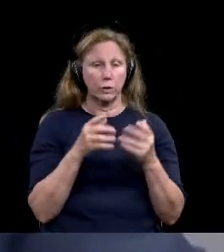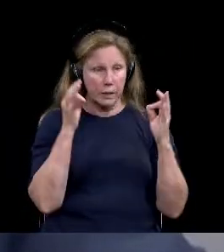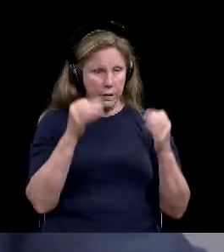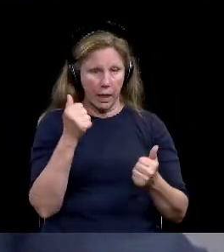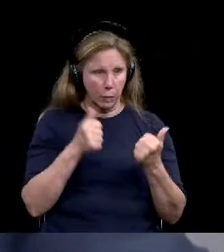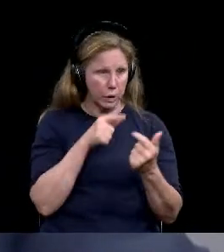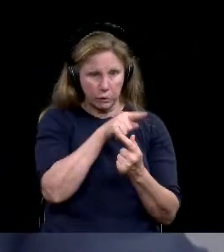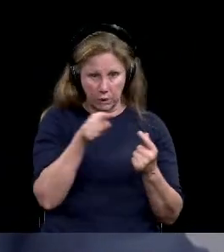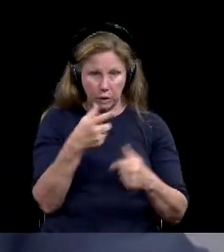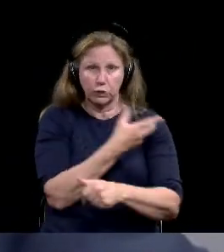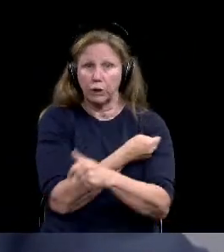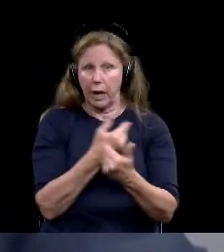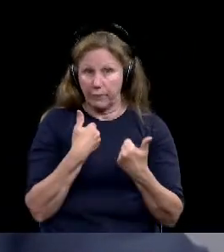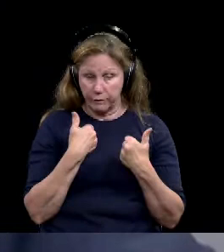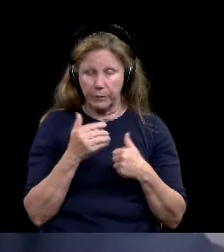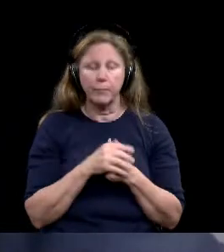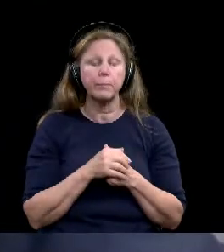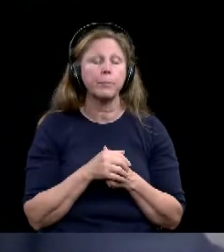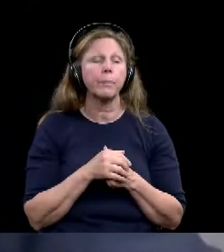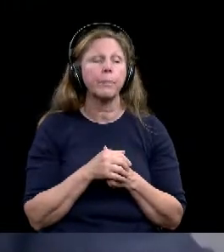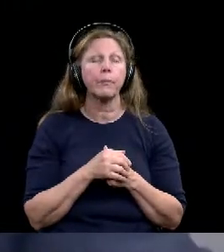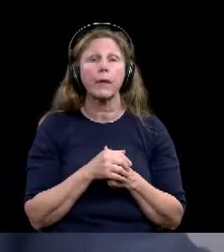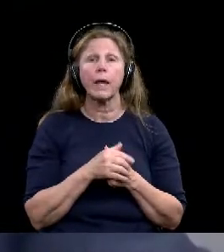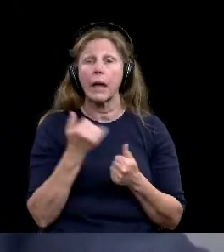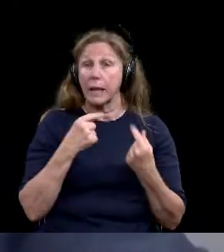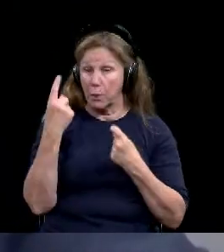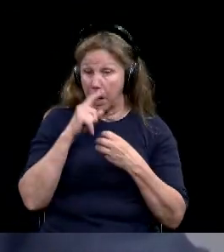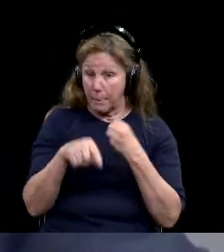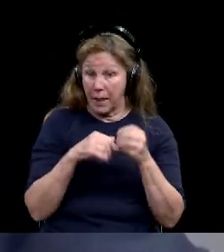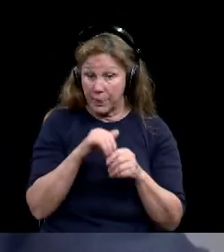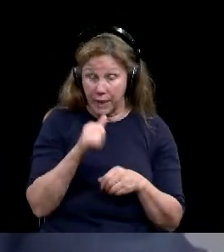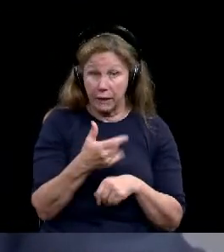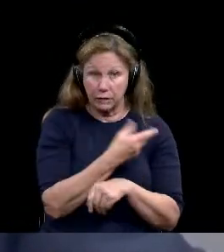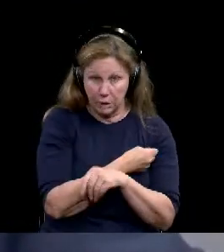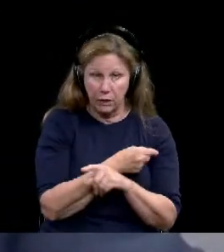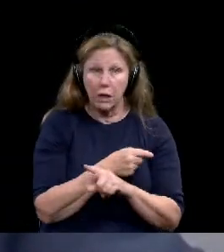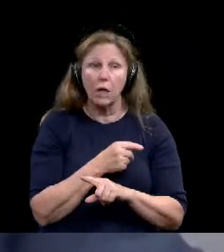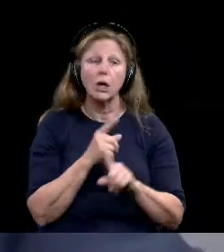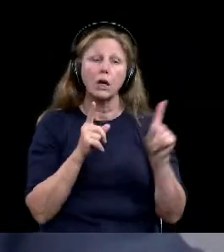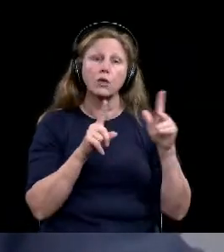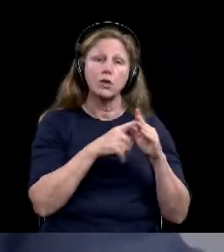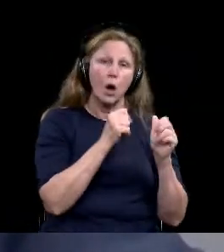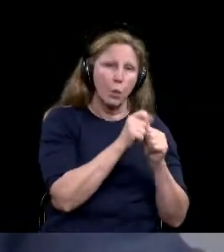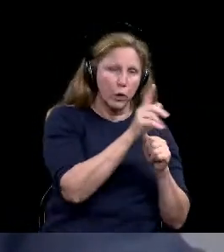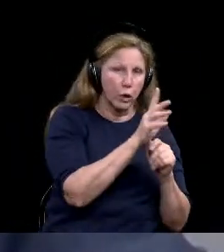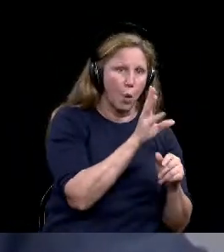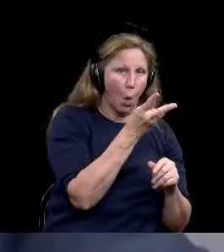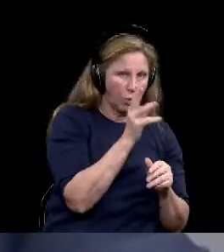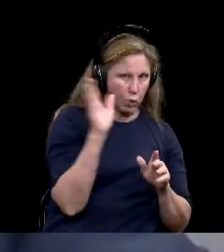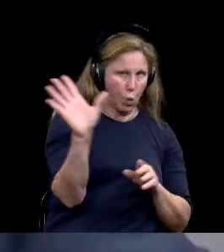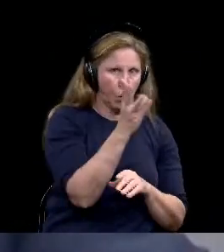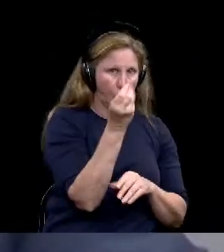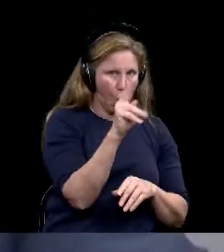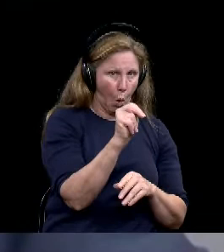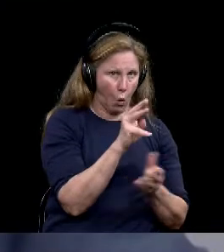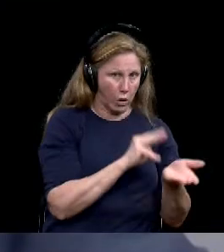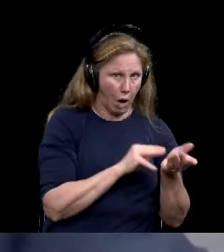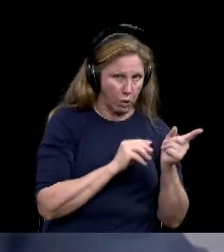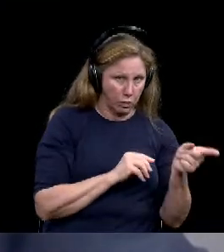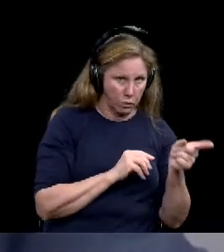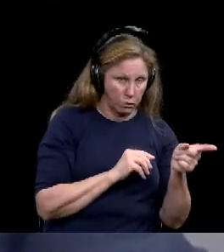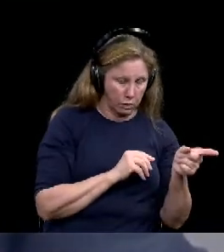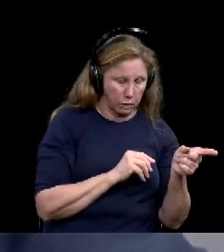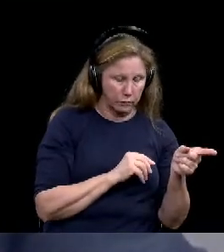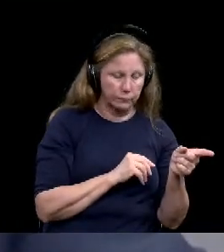physicians. And work together to determine the best vaccine option for you. Beginning next week, the